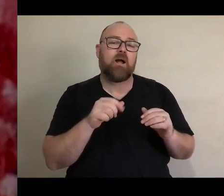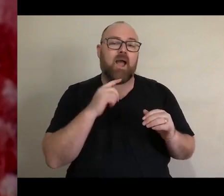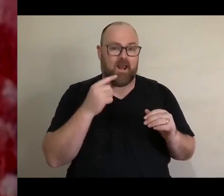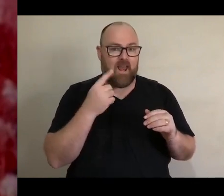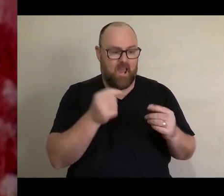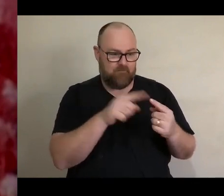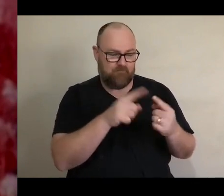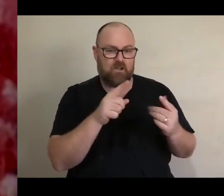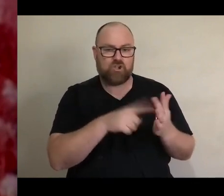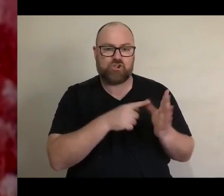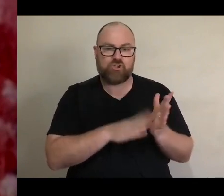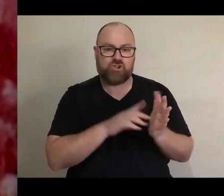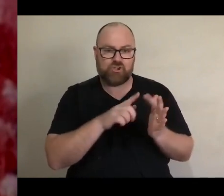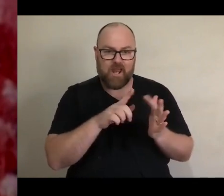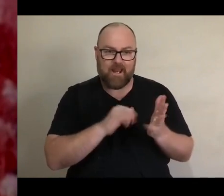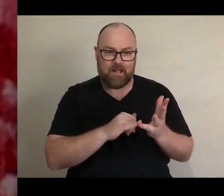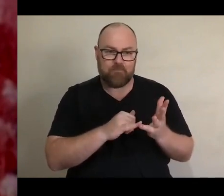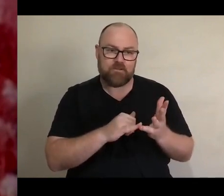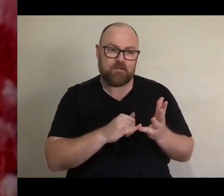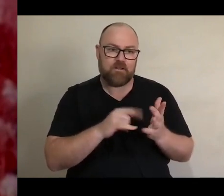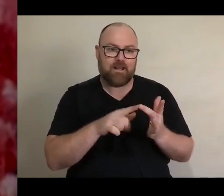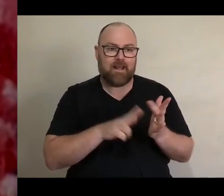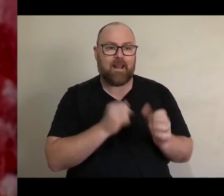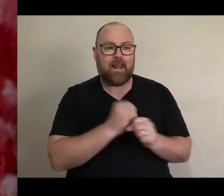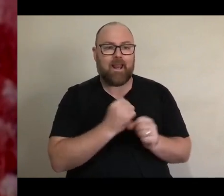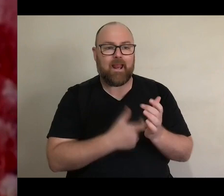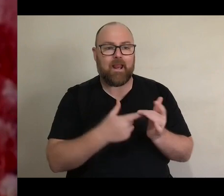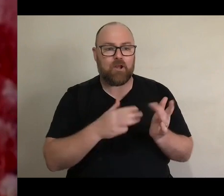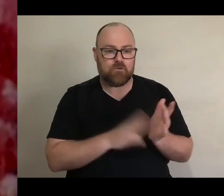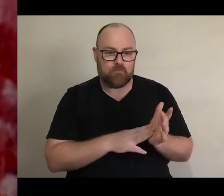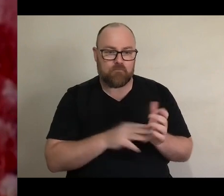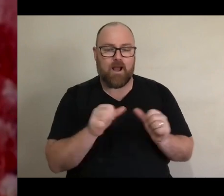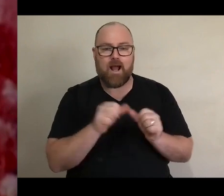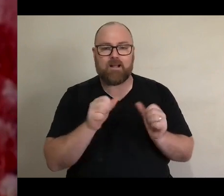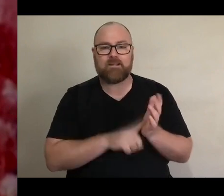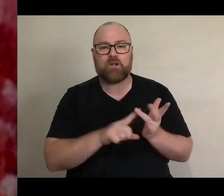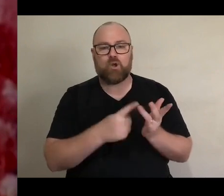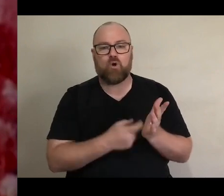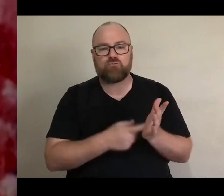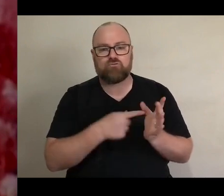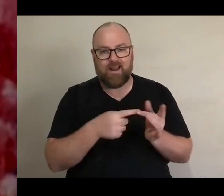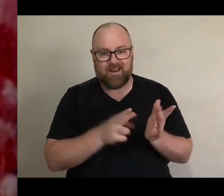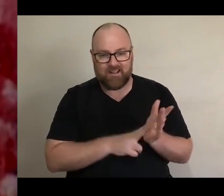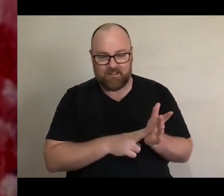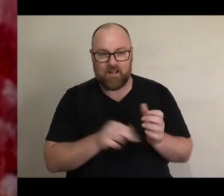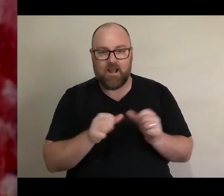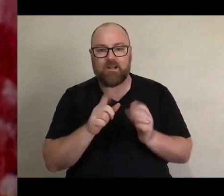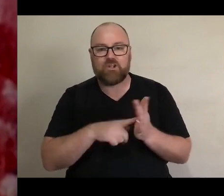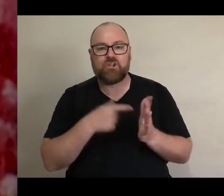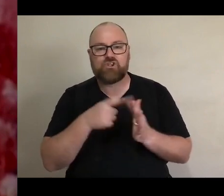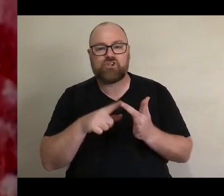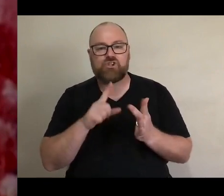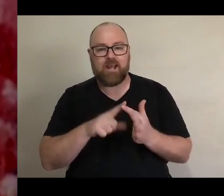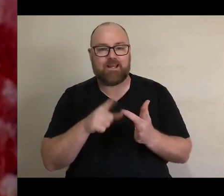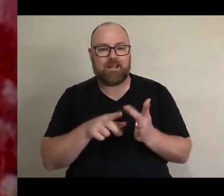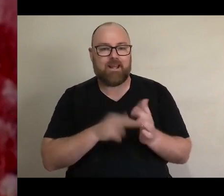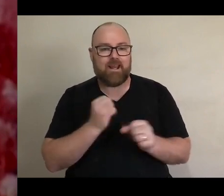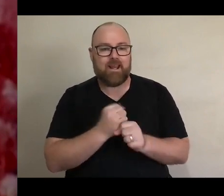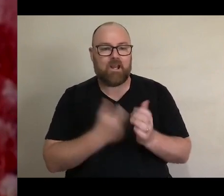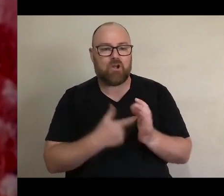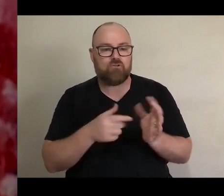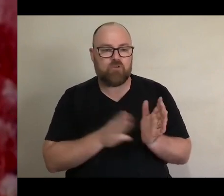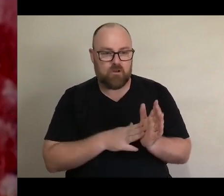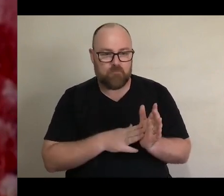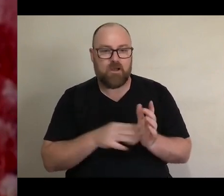Ingram, Auntie Elaine P. Lomez, Auntie Jackie Ingram, Auntie